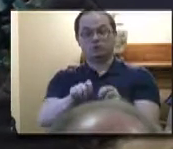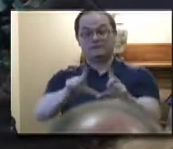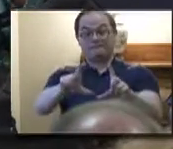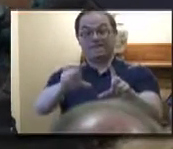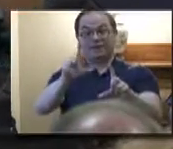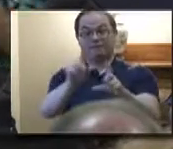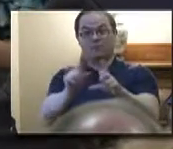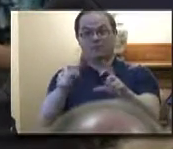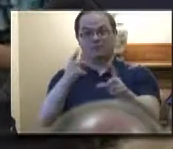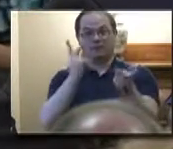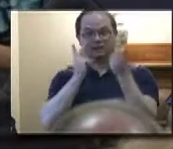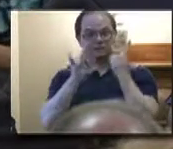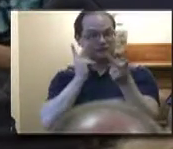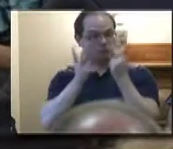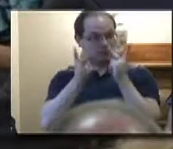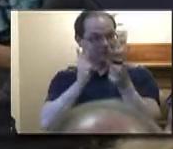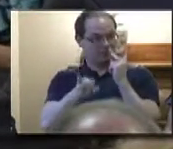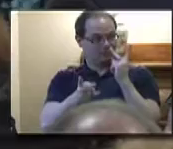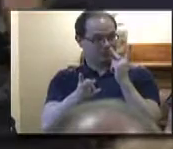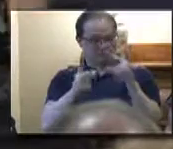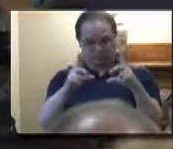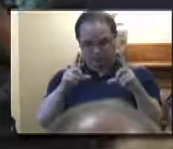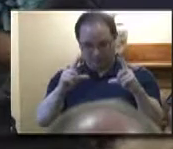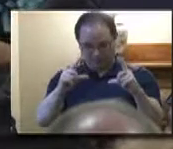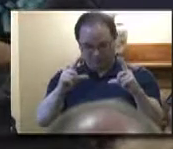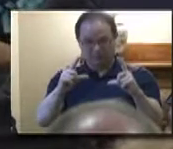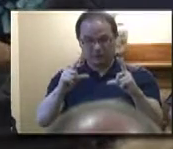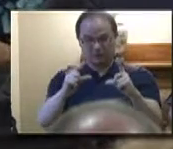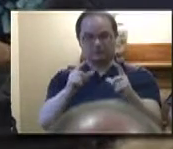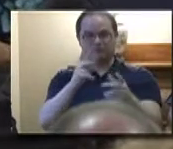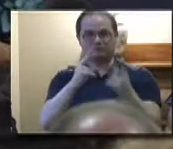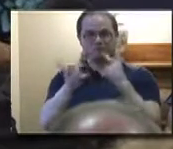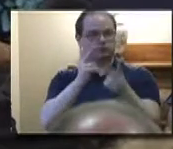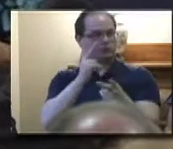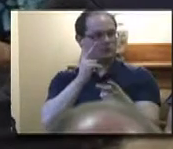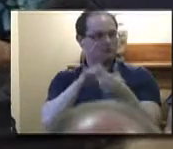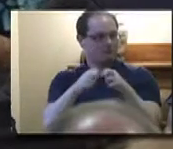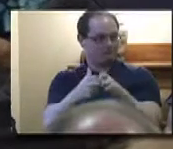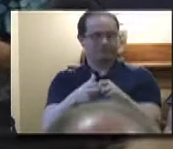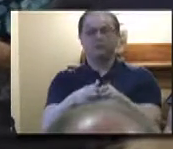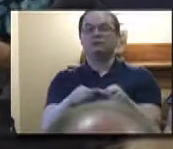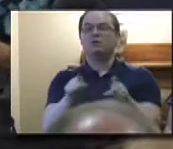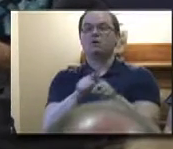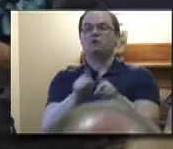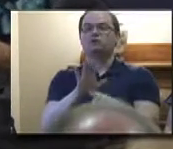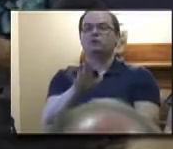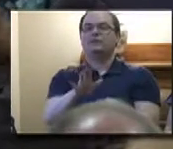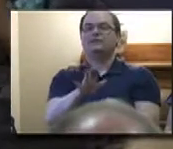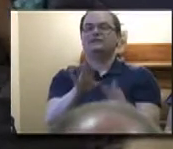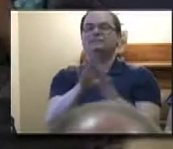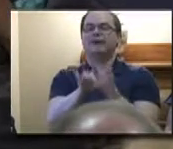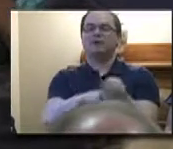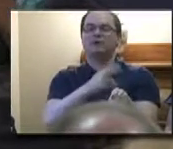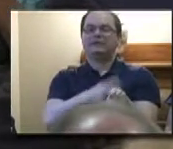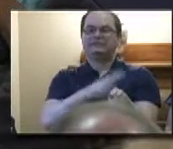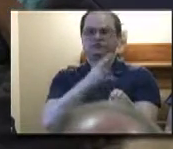print because of his visual impairment. I also got, you know, his history, and he